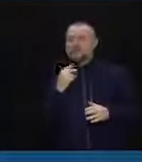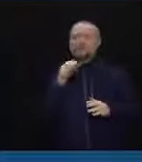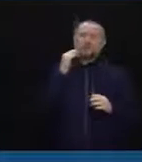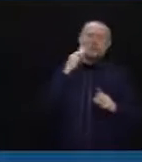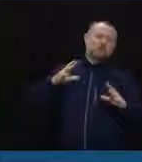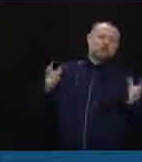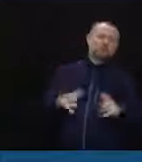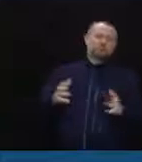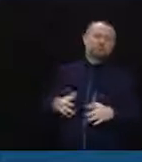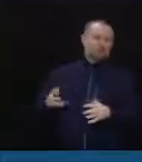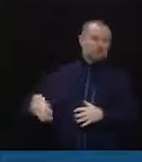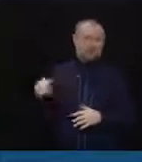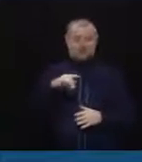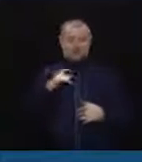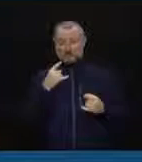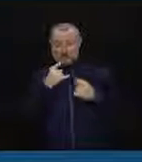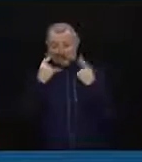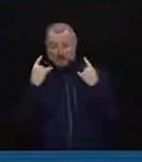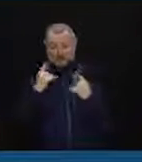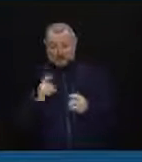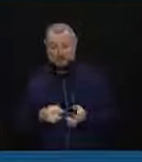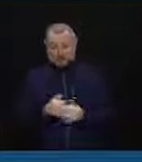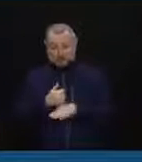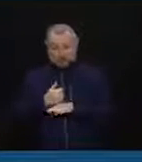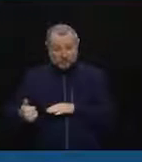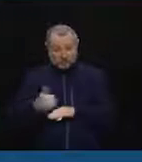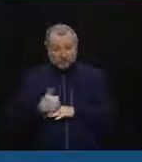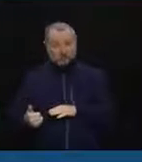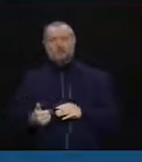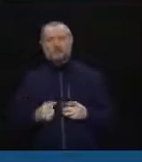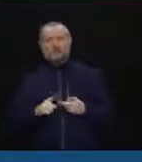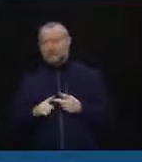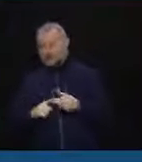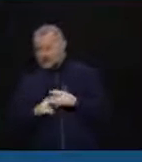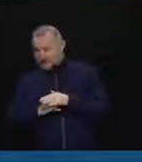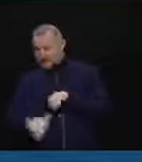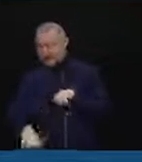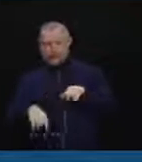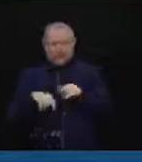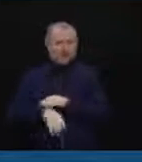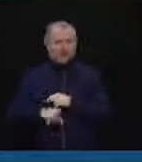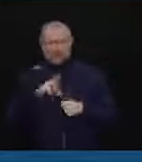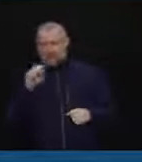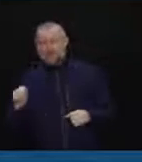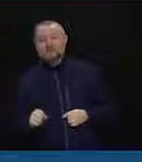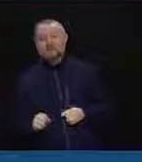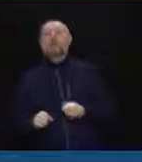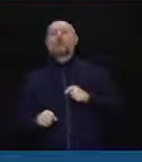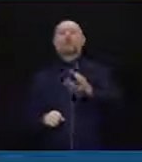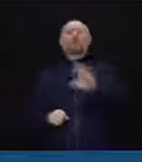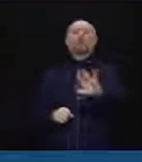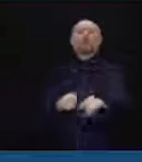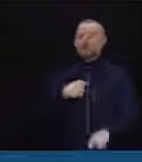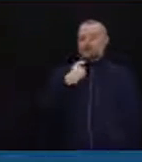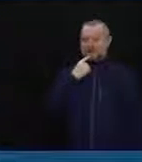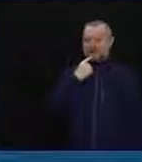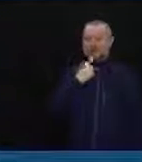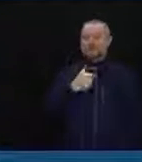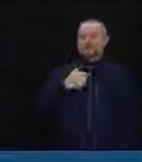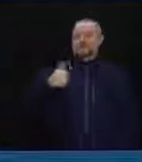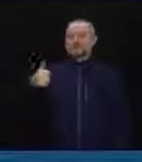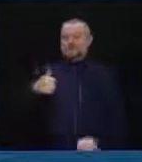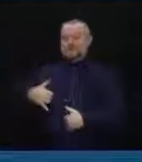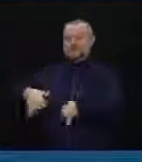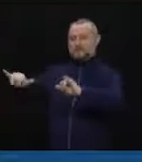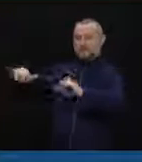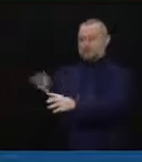people taking the subway and buses, mass transit? No, I said that mass transit is still covered by this. Areas where people are congregating